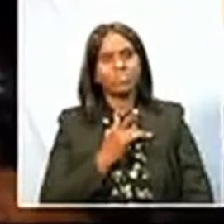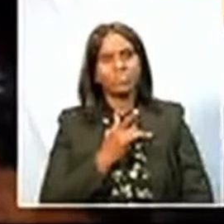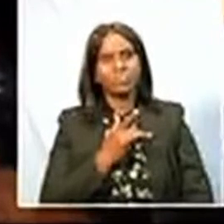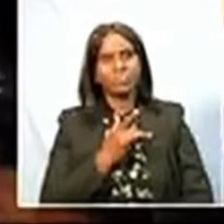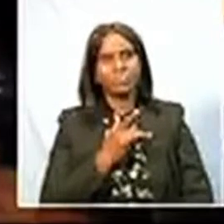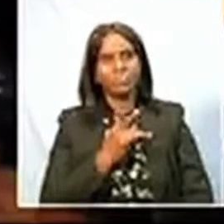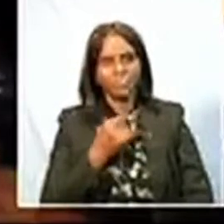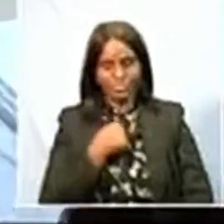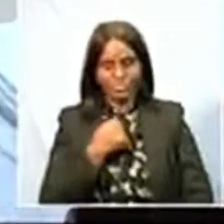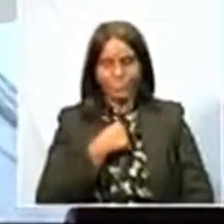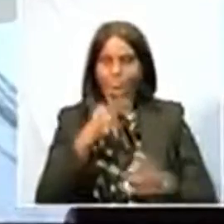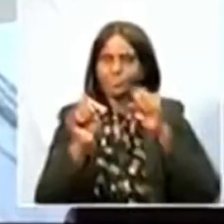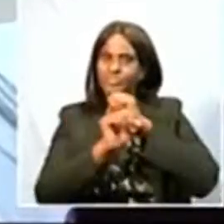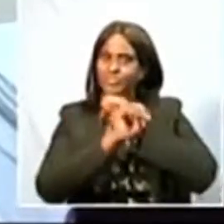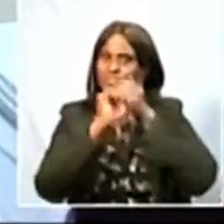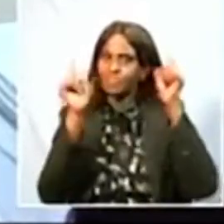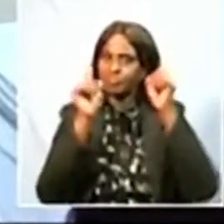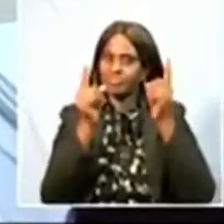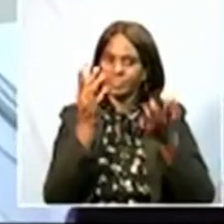And I'm wondering whether